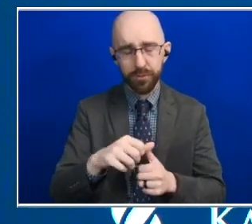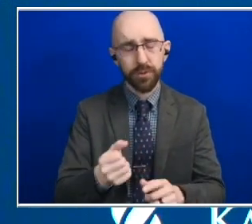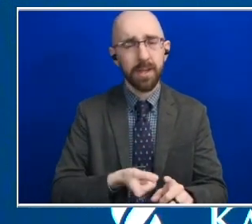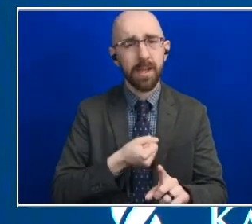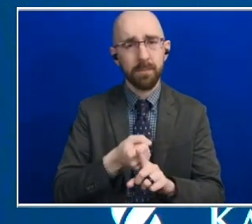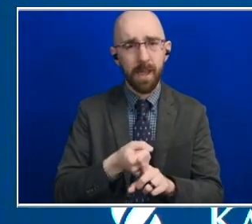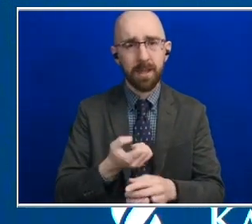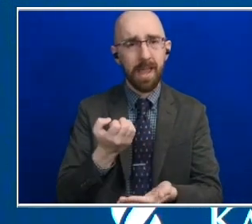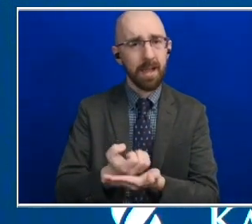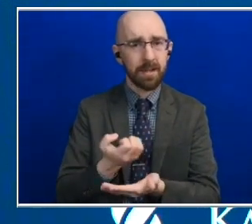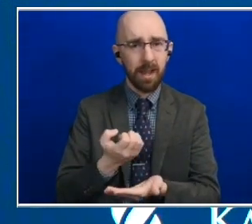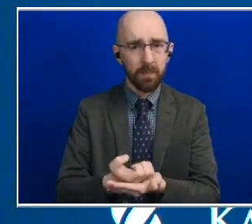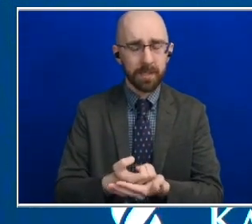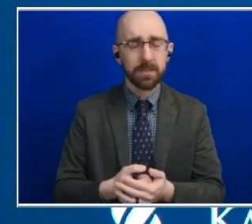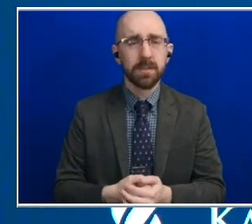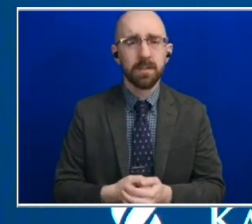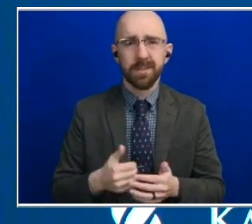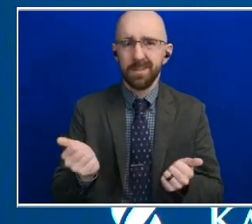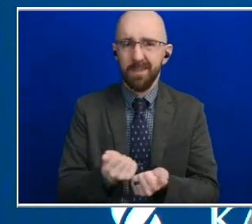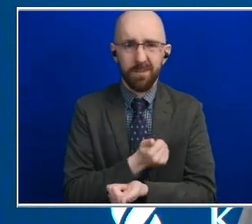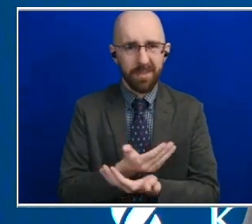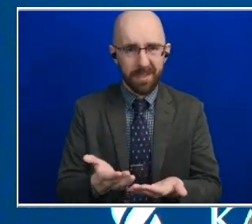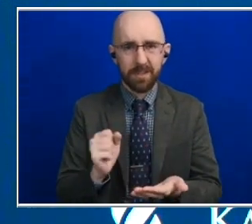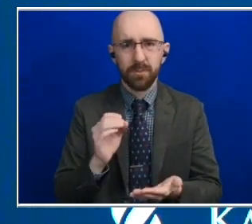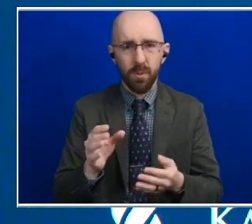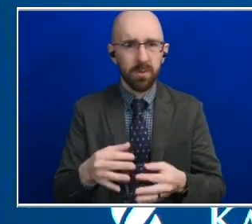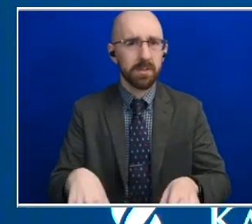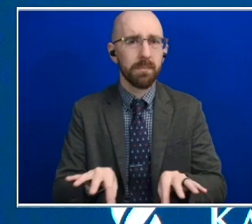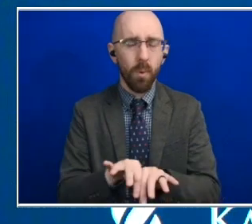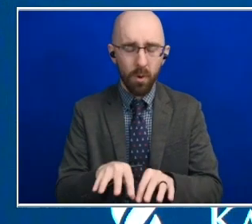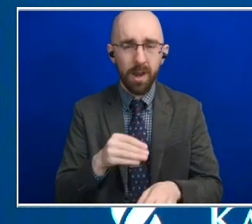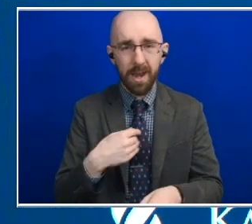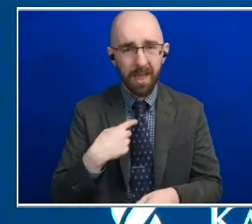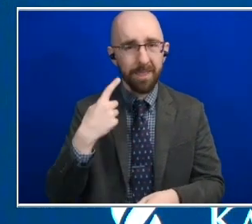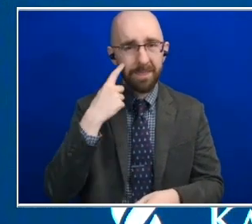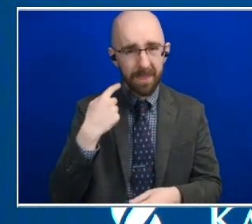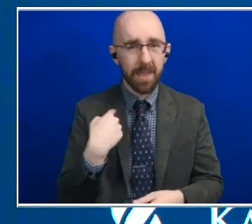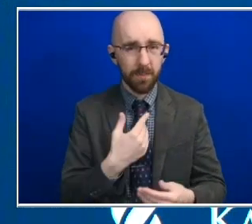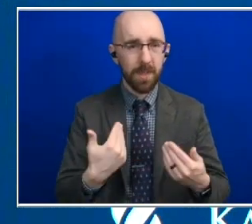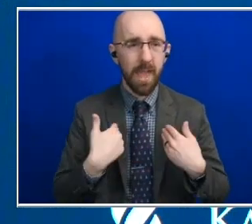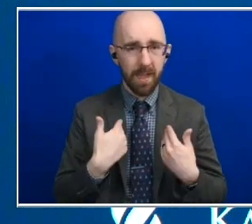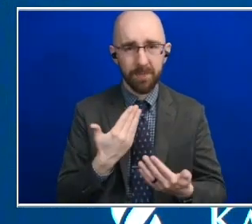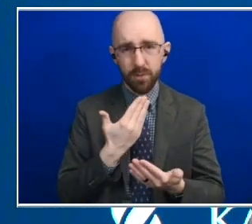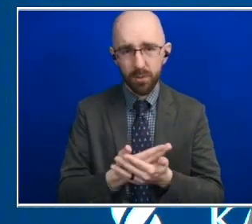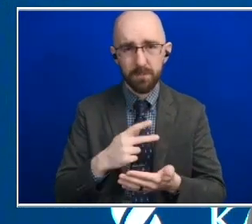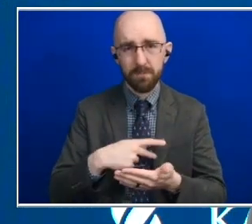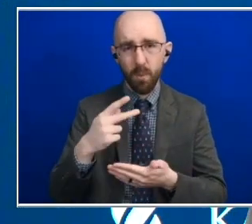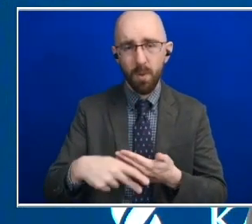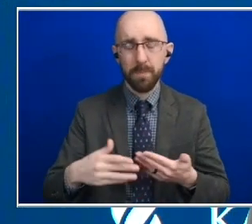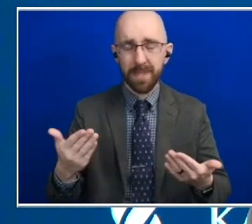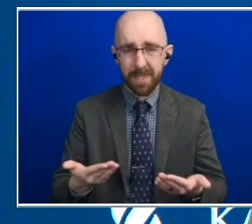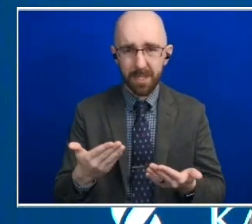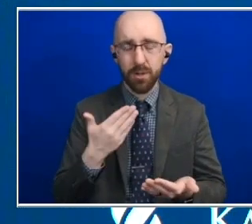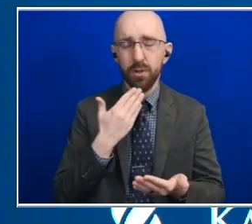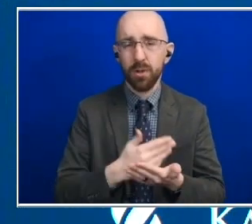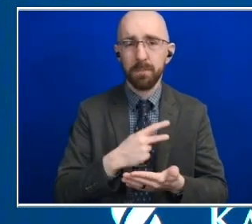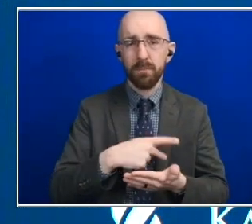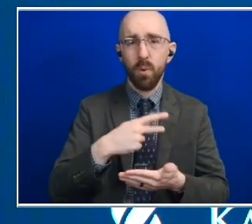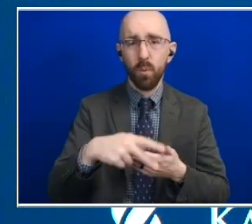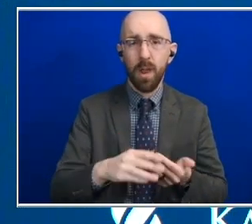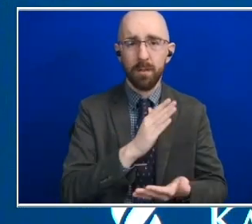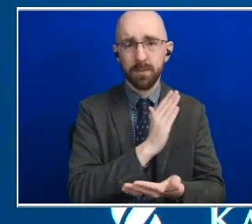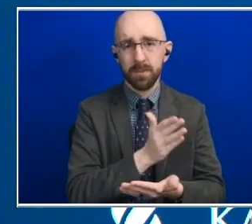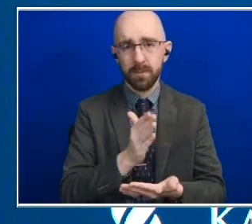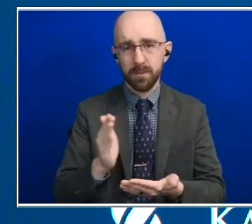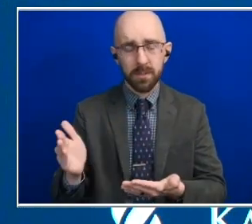economics, everything. So it is vitally important, and I think we have a good program here, or good programs, and if you are interested,